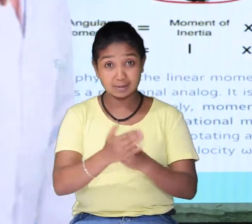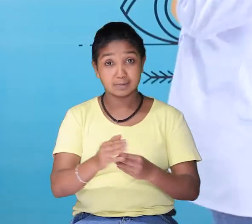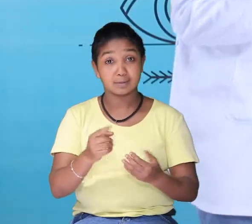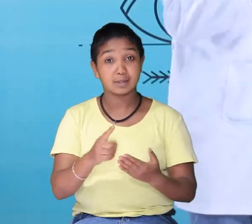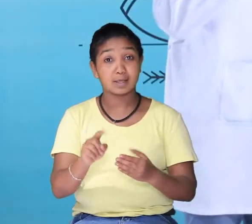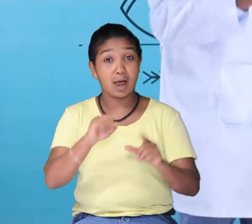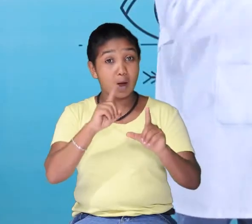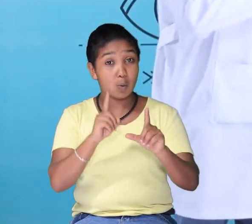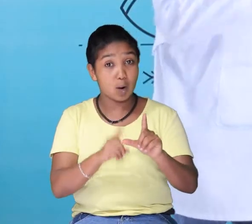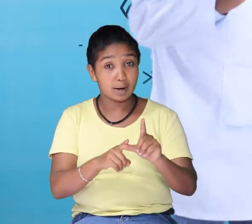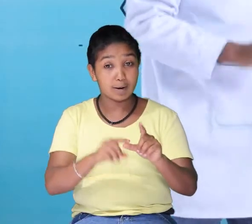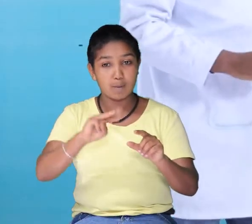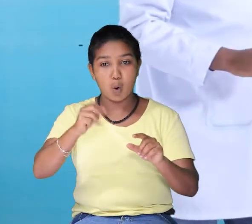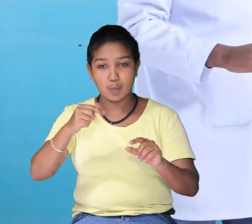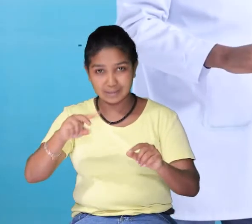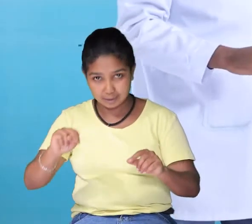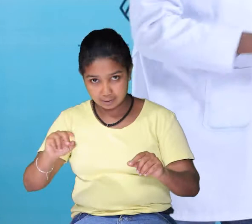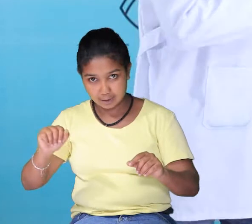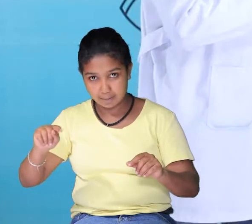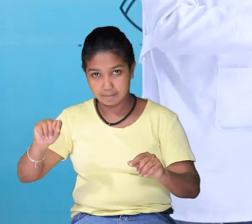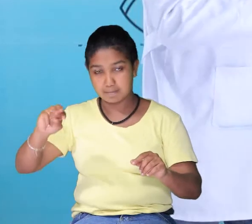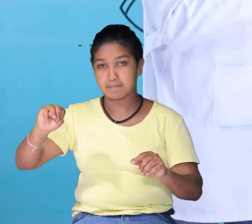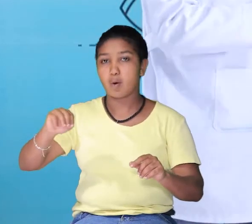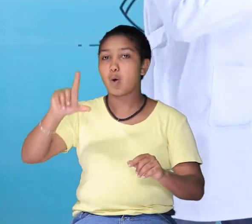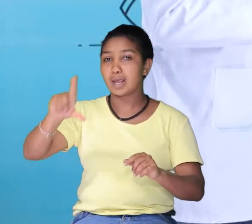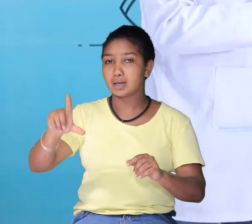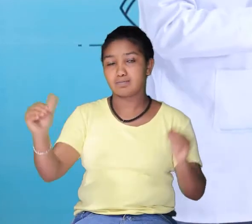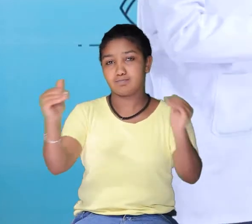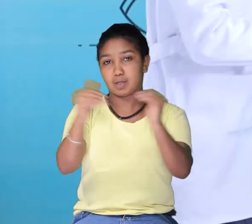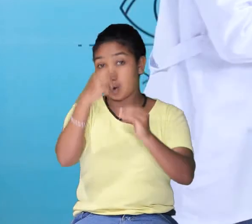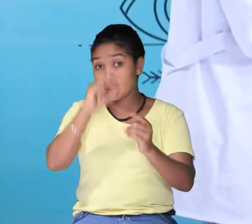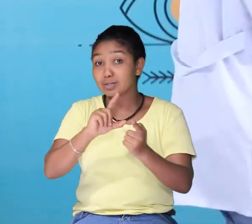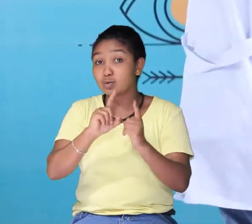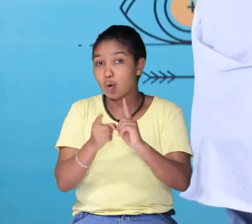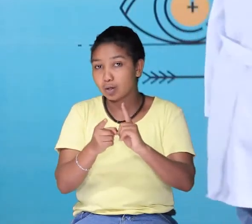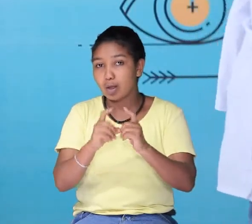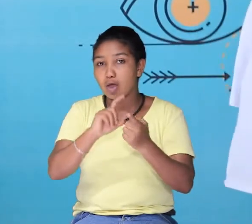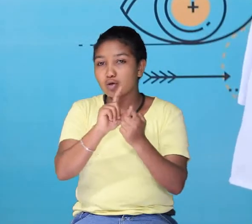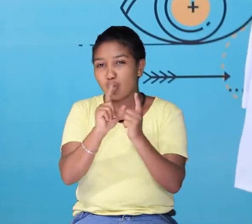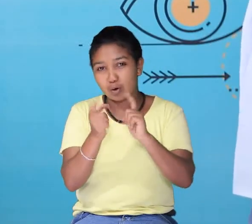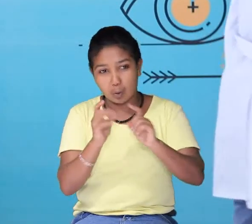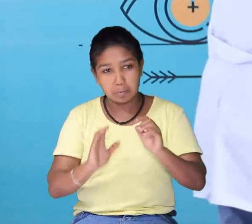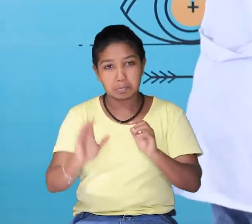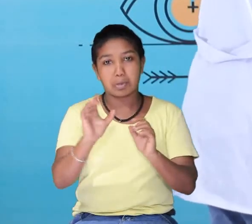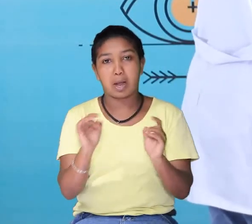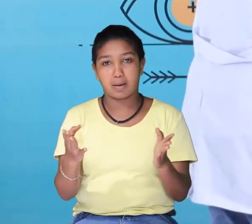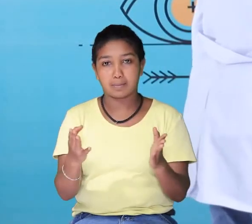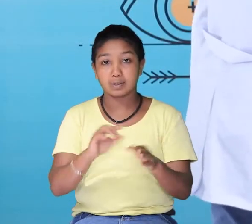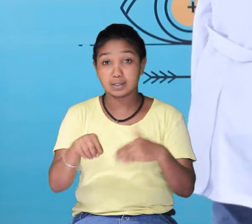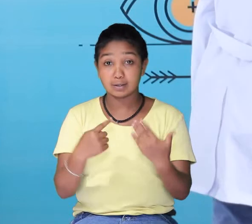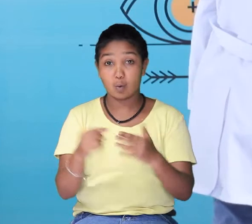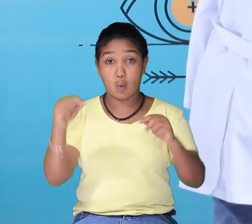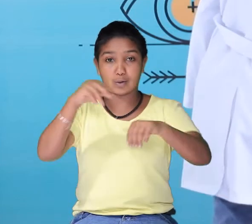the angular momentum remains constant, since there is no torque exerted. Therefore, if the angular momentum remains